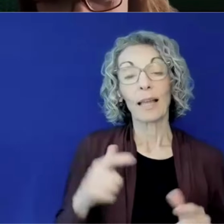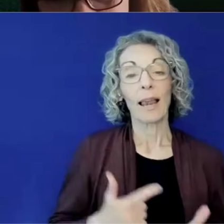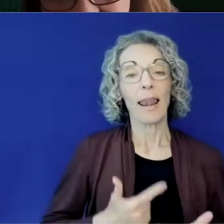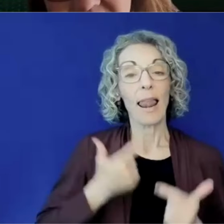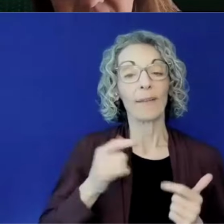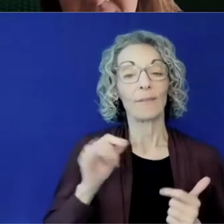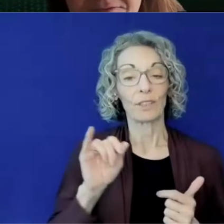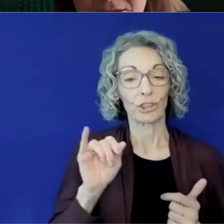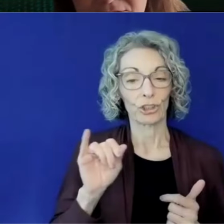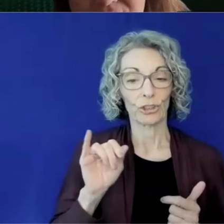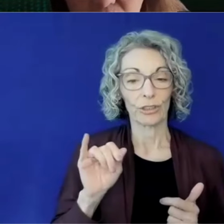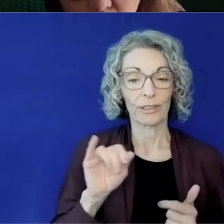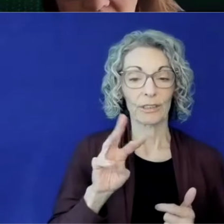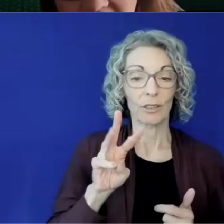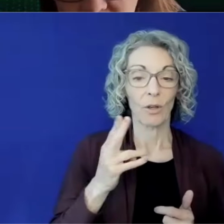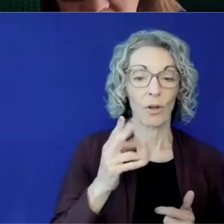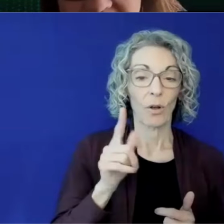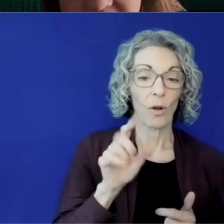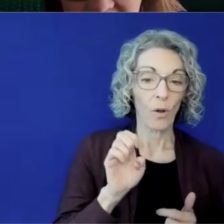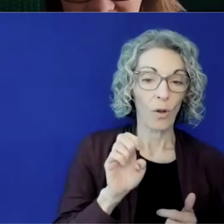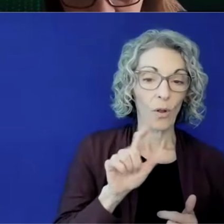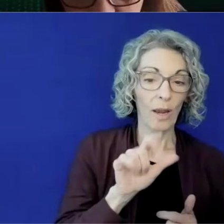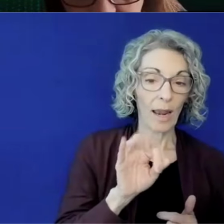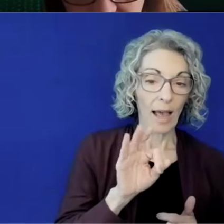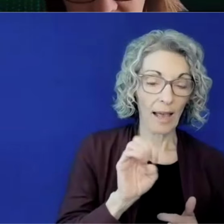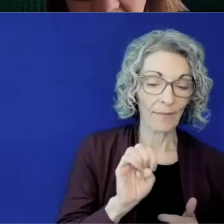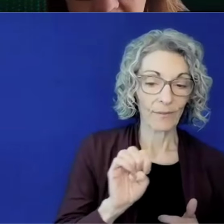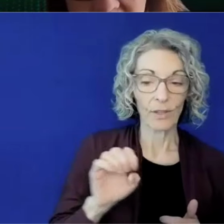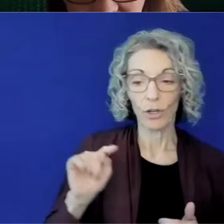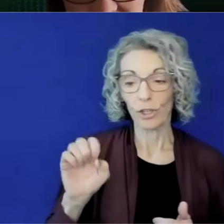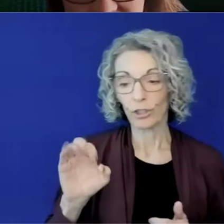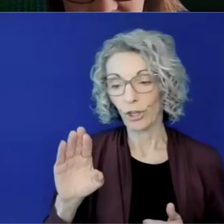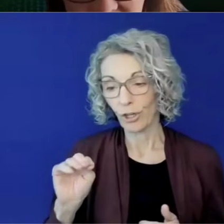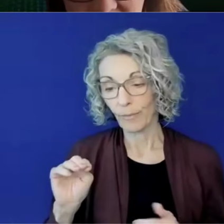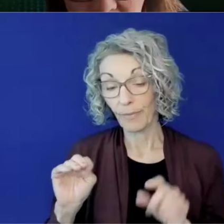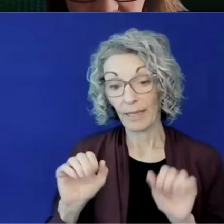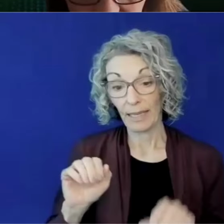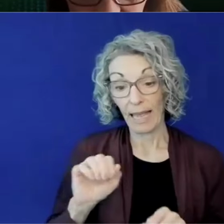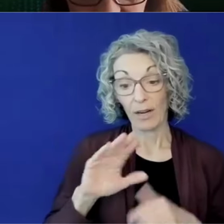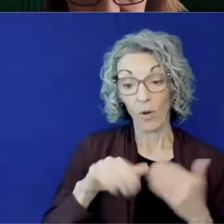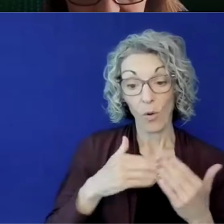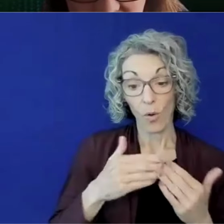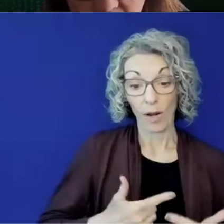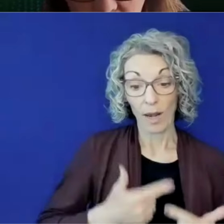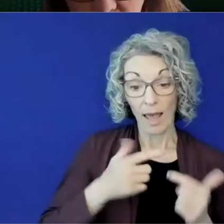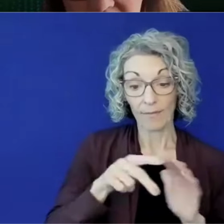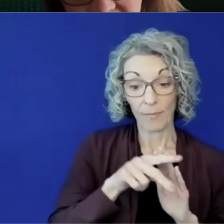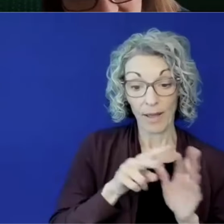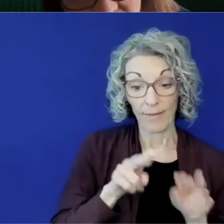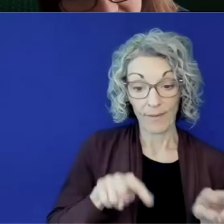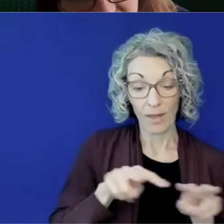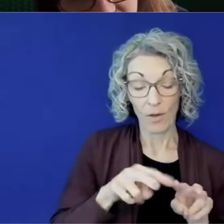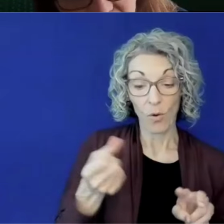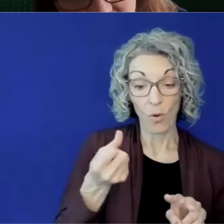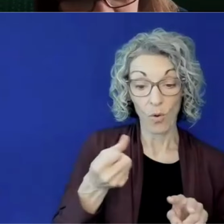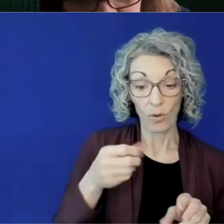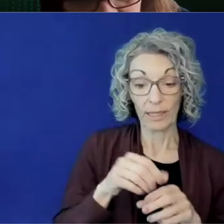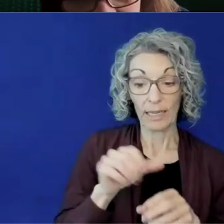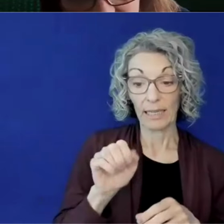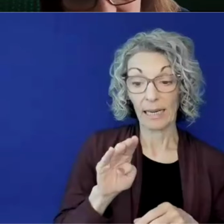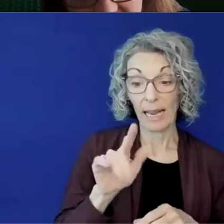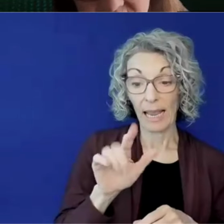this person is asking if the whole life policy value can be held in the ABLE account, only the interest